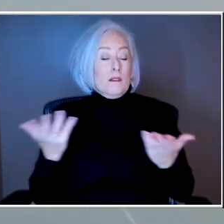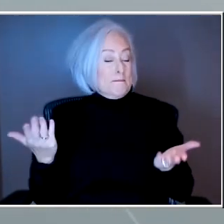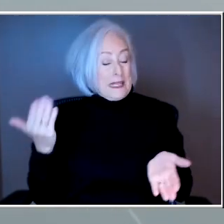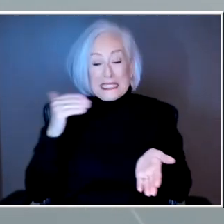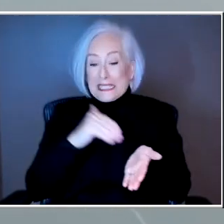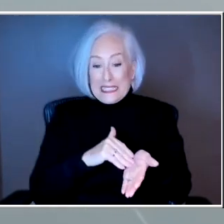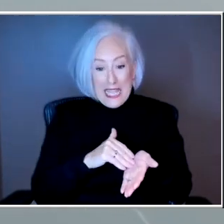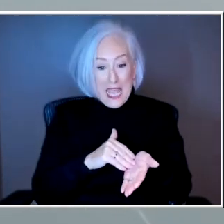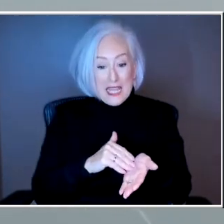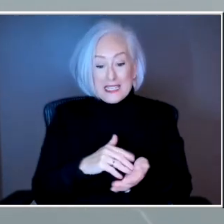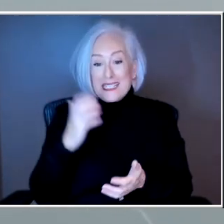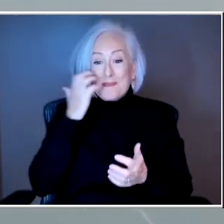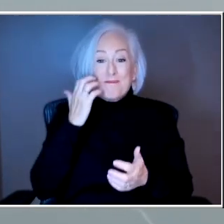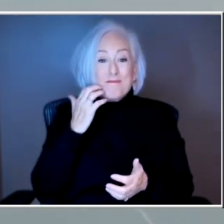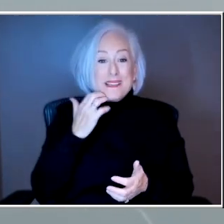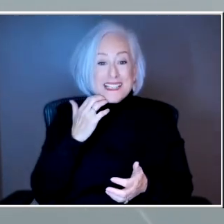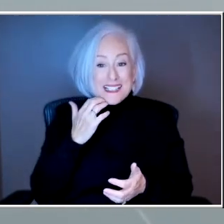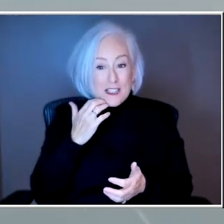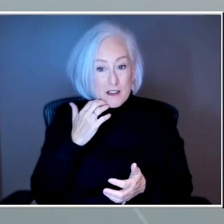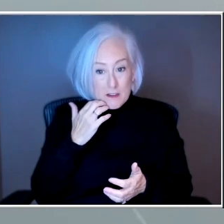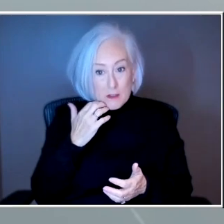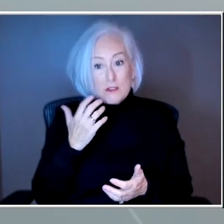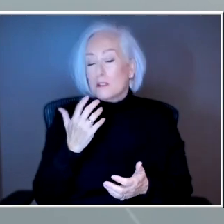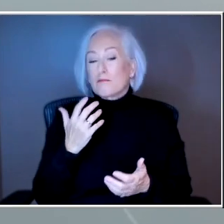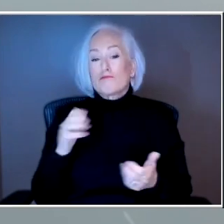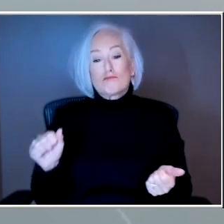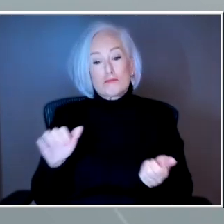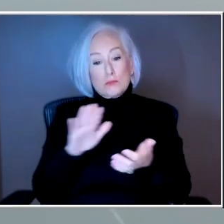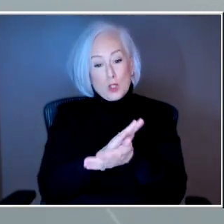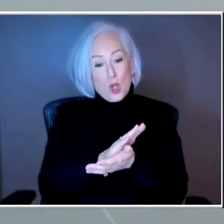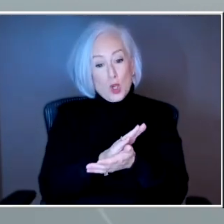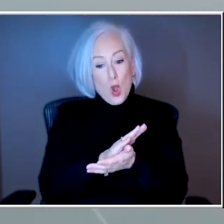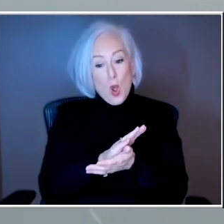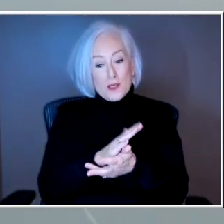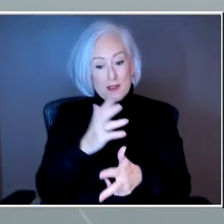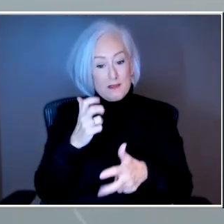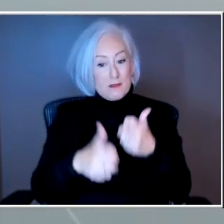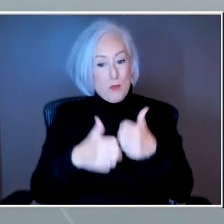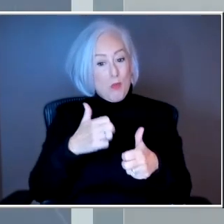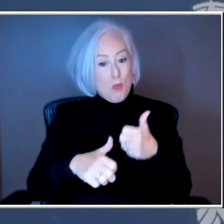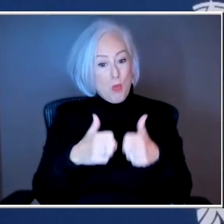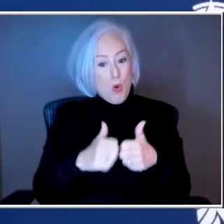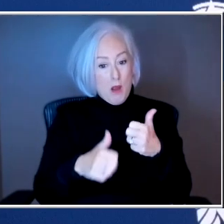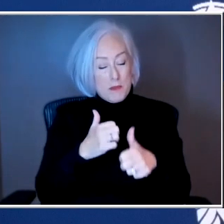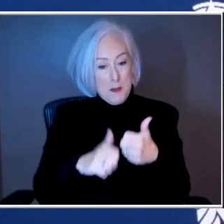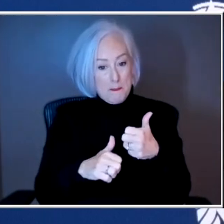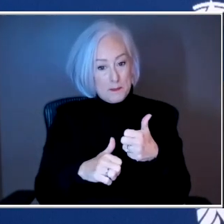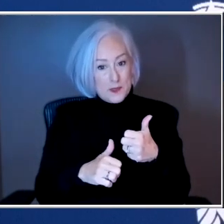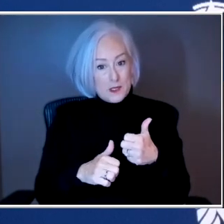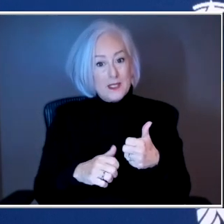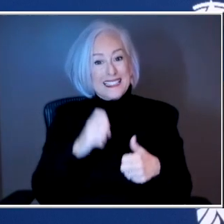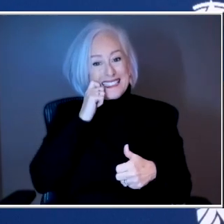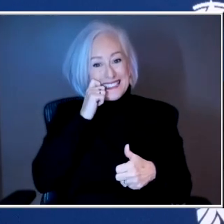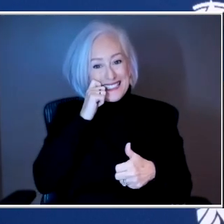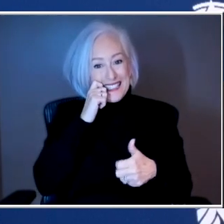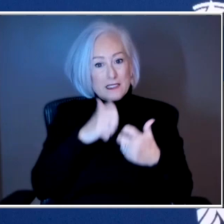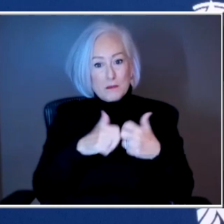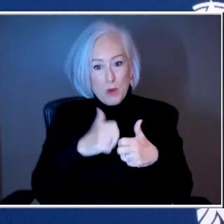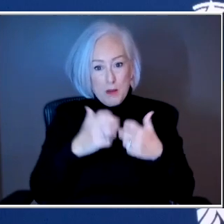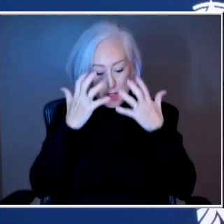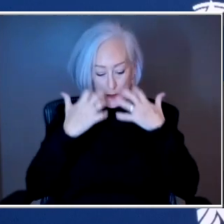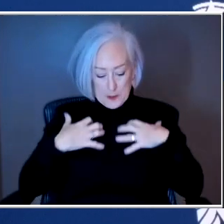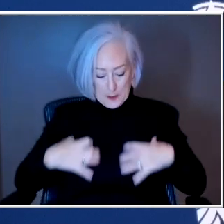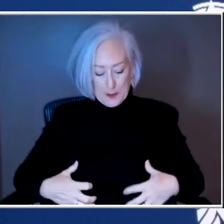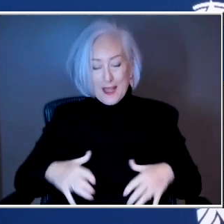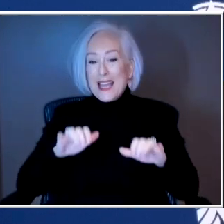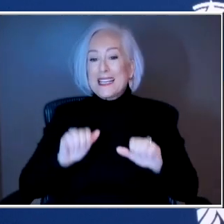measles is not a benign disease. It does cause those significant skin lesions, but it can also cause things like meningitis